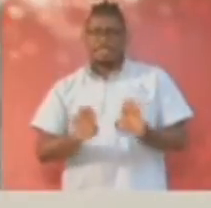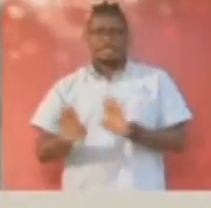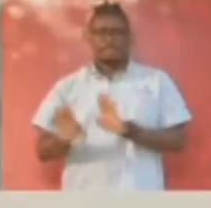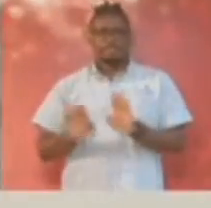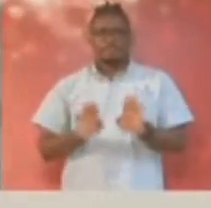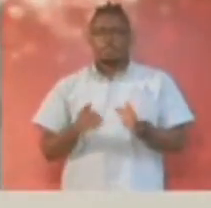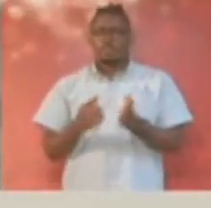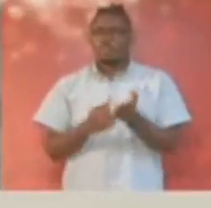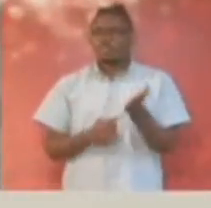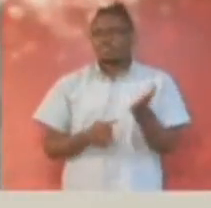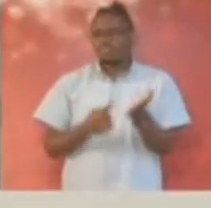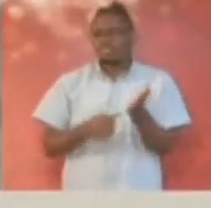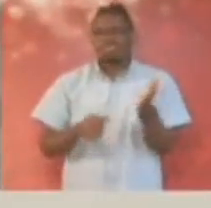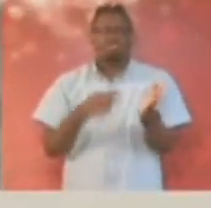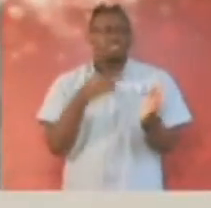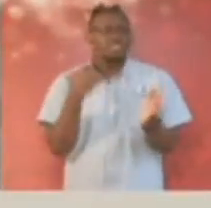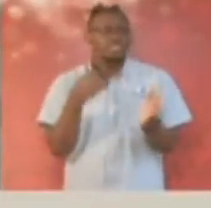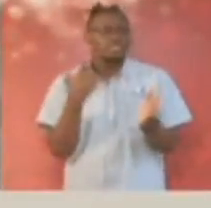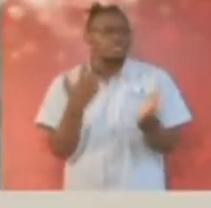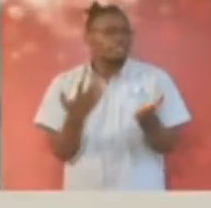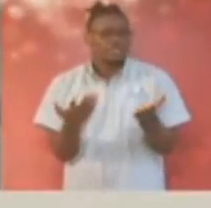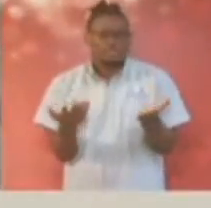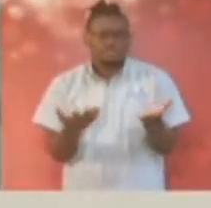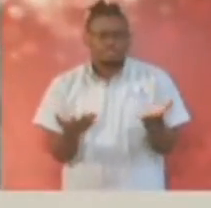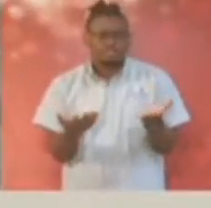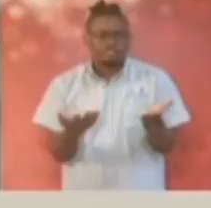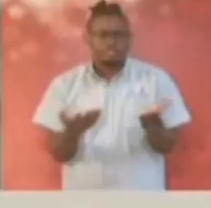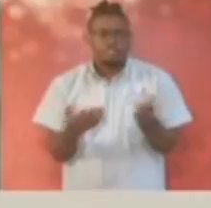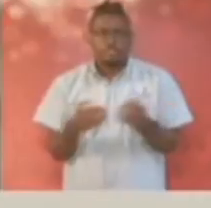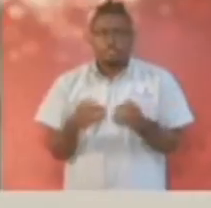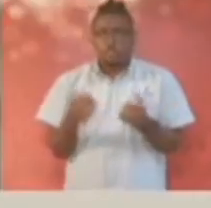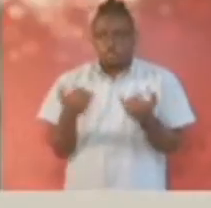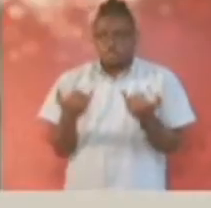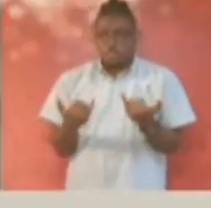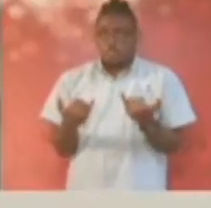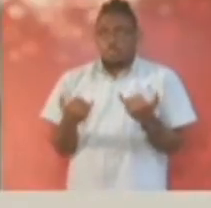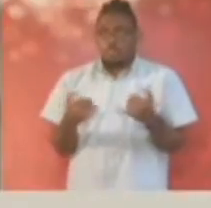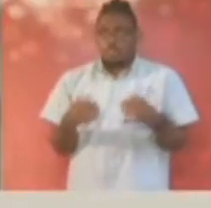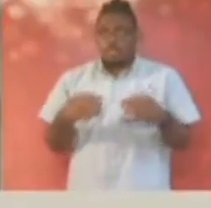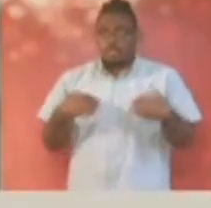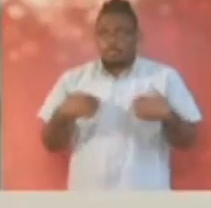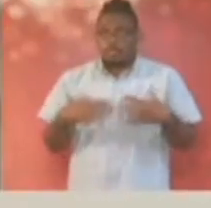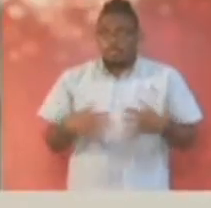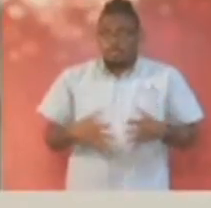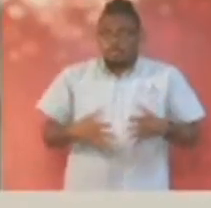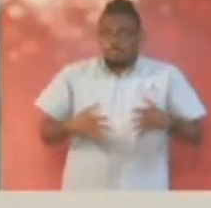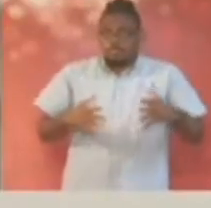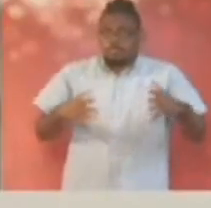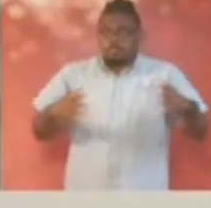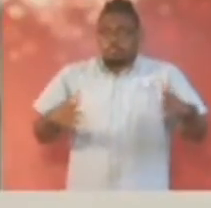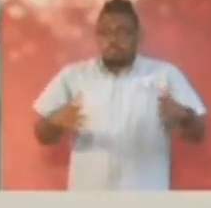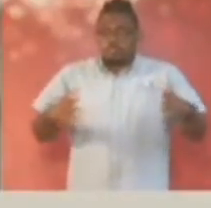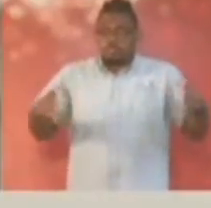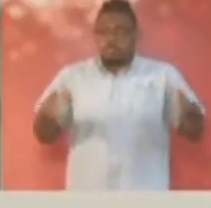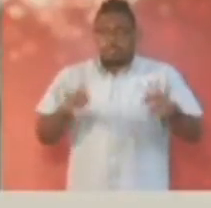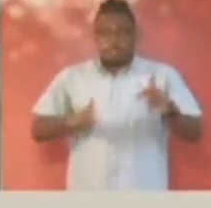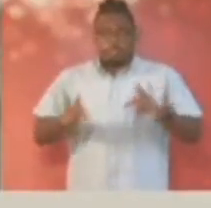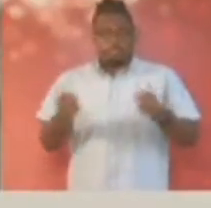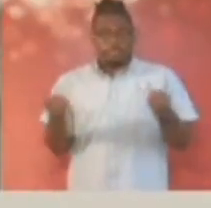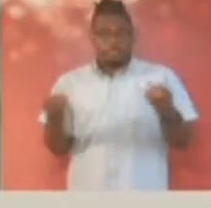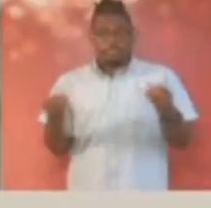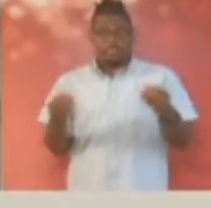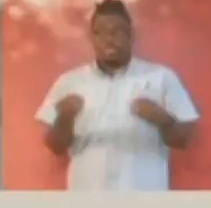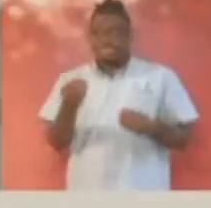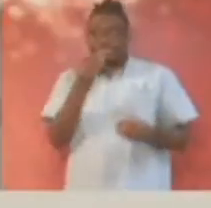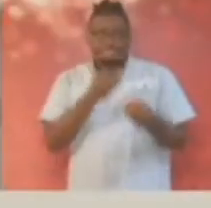so common in the society. We have a transition in the obesogenic environment that we operate in,